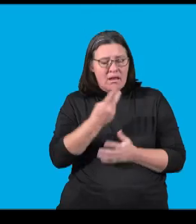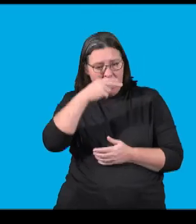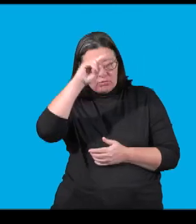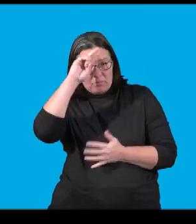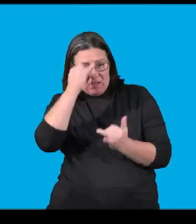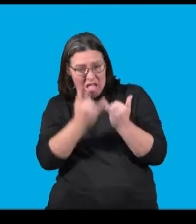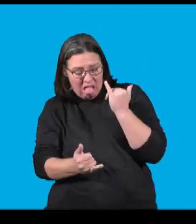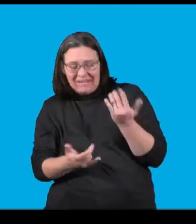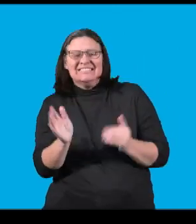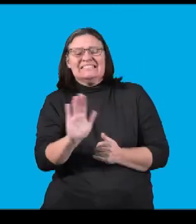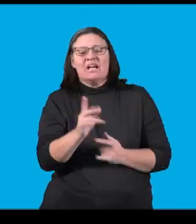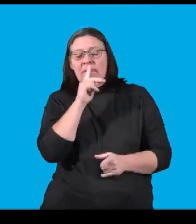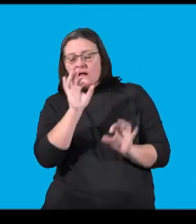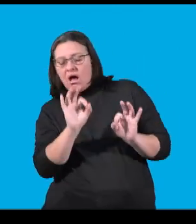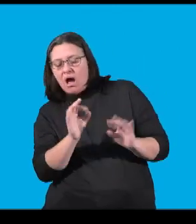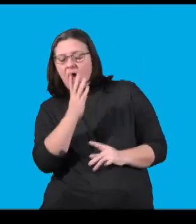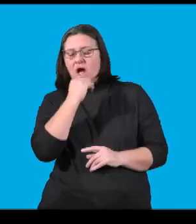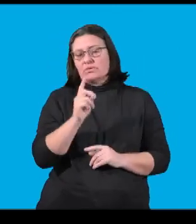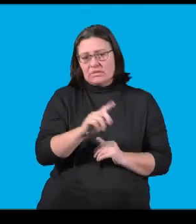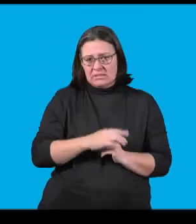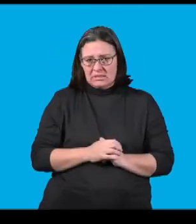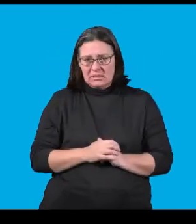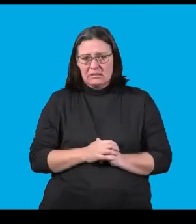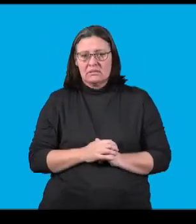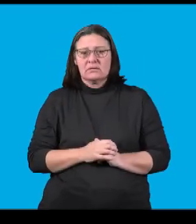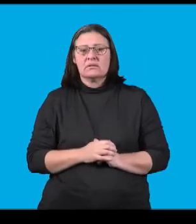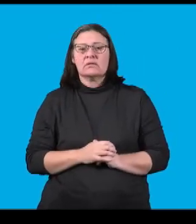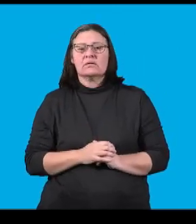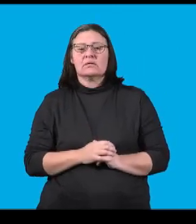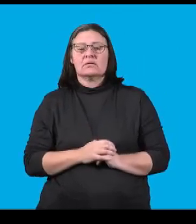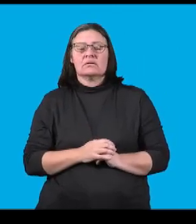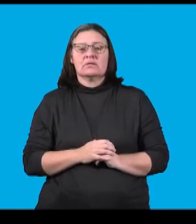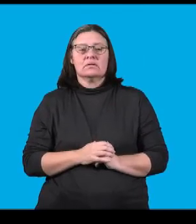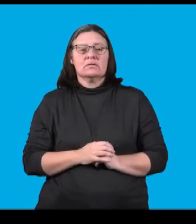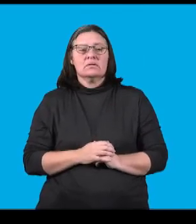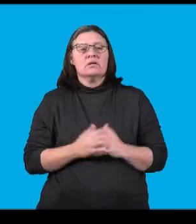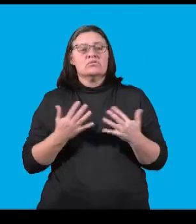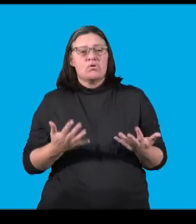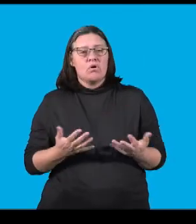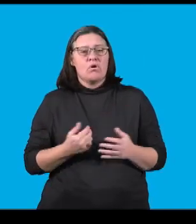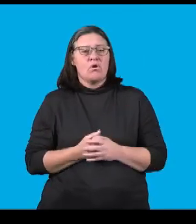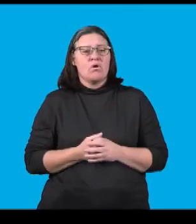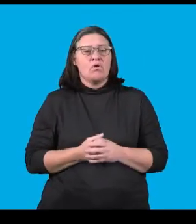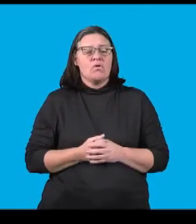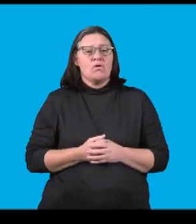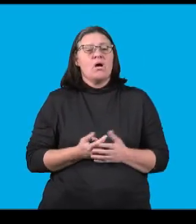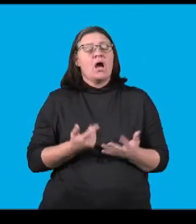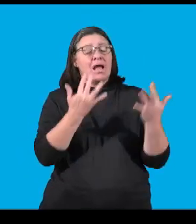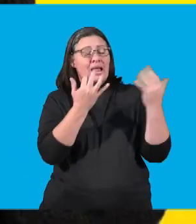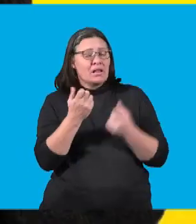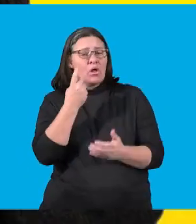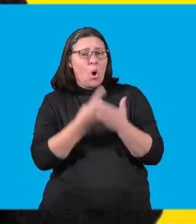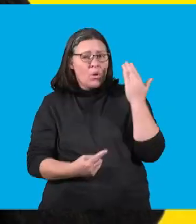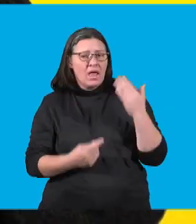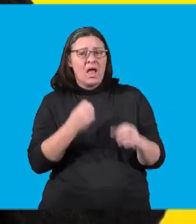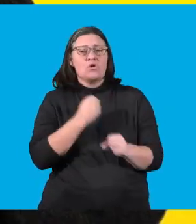to misinterpret the question. So what should you be able to do by the time you get to grade 12 and start limits? Remember,